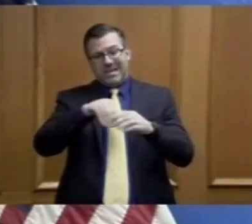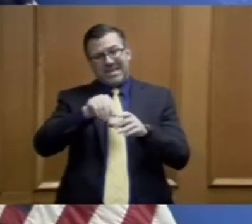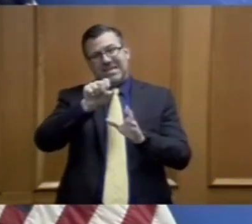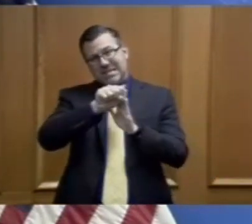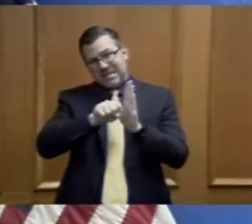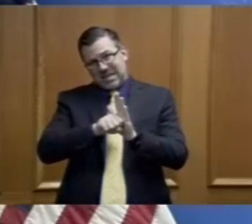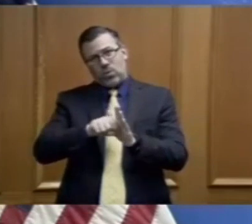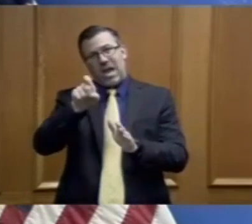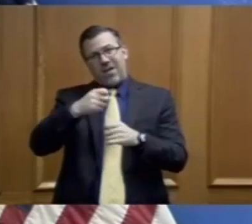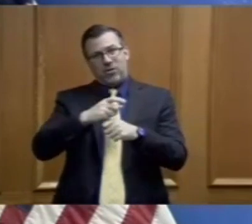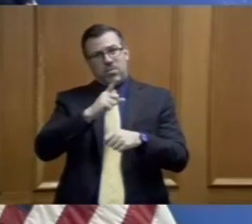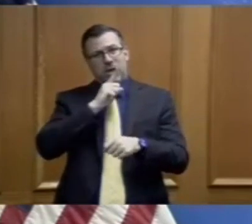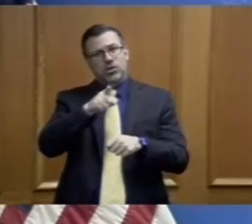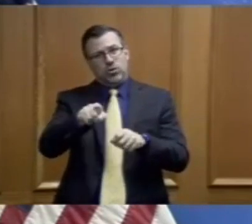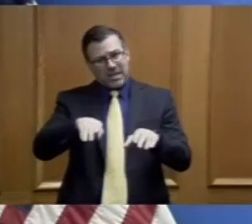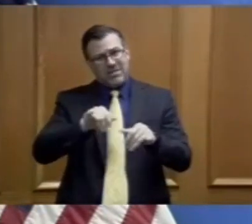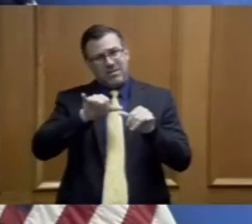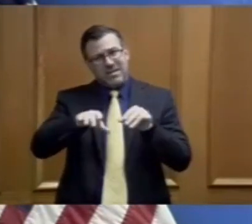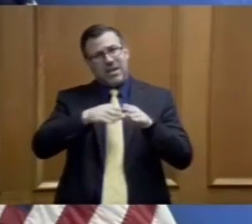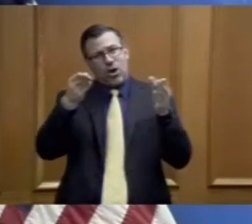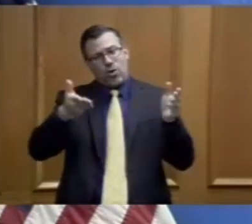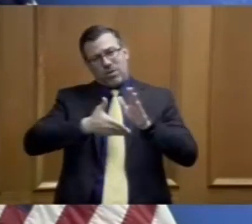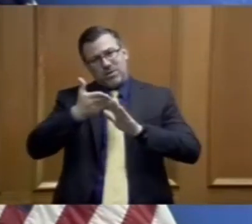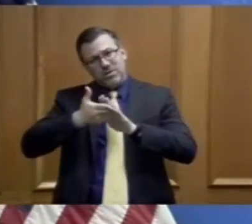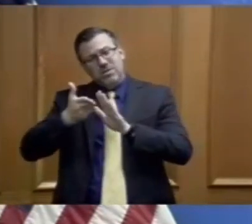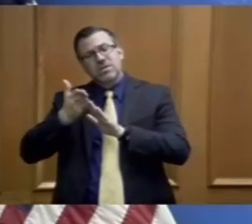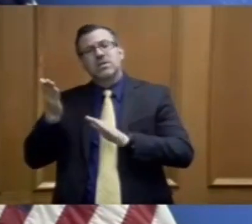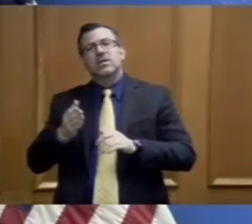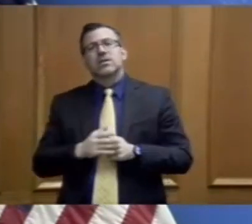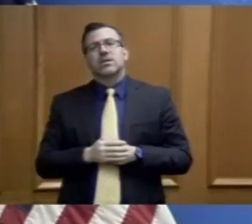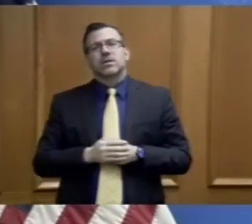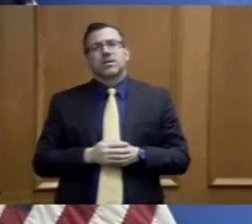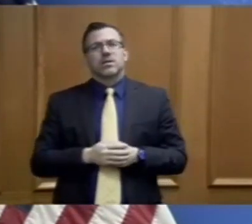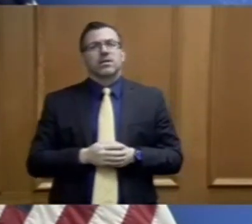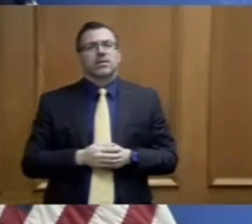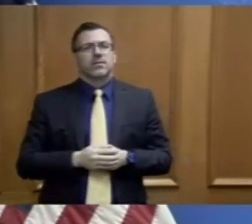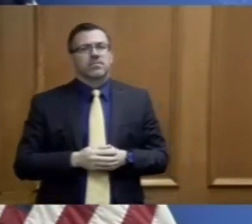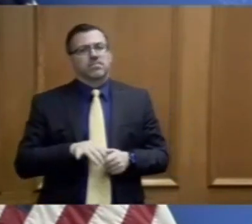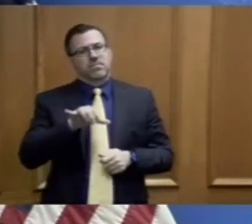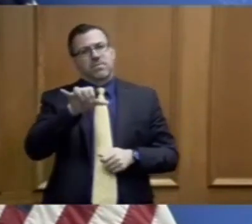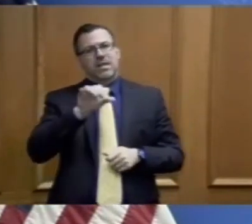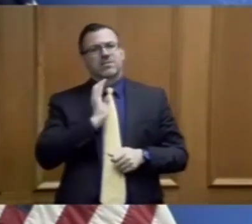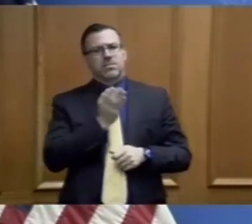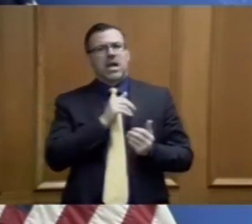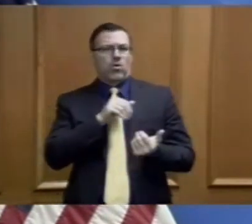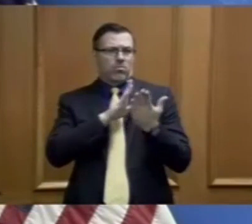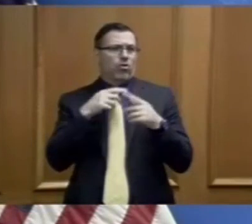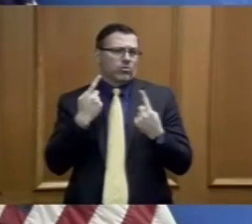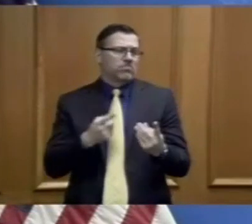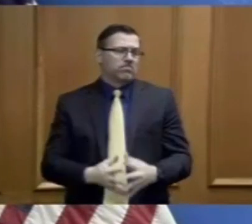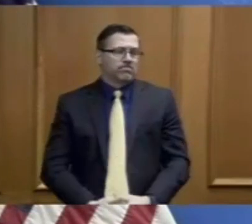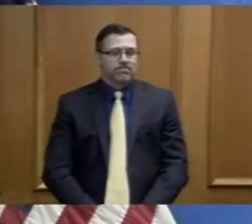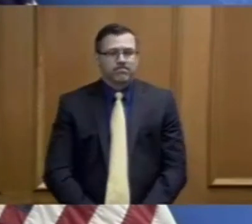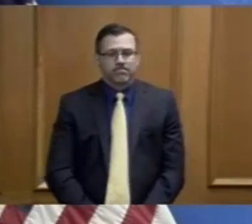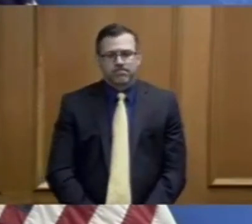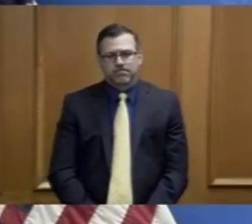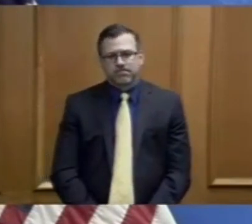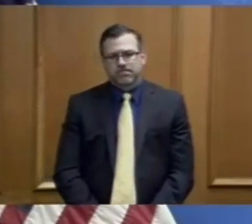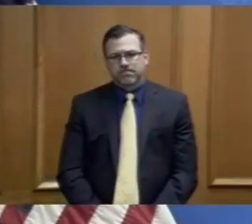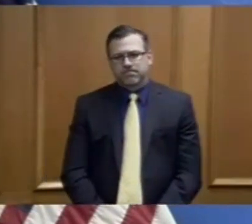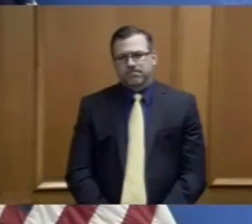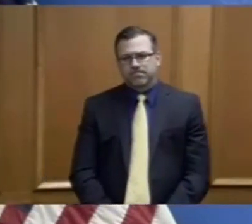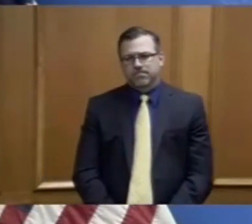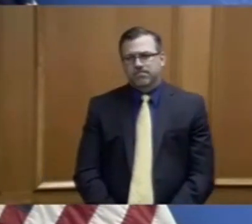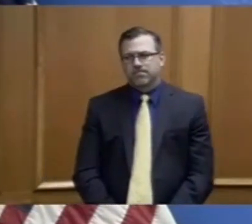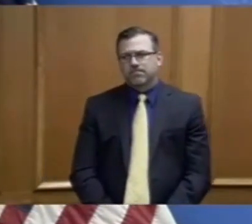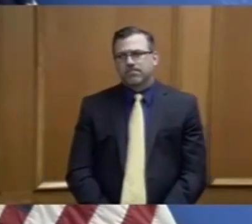there for whatever COVID cases come down the road, and that's been our approach. Has there been any